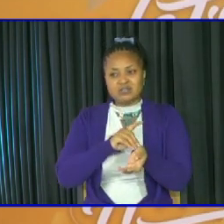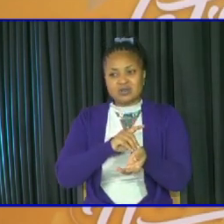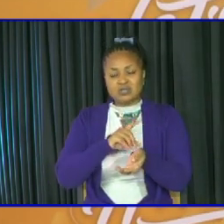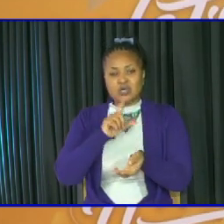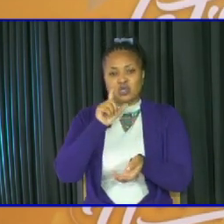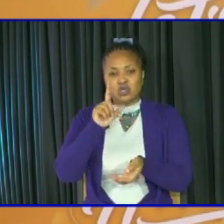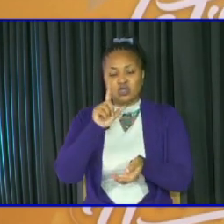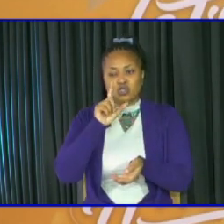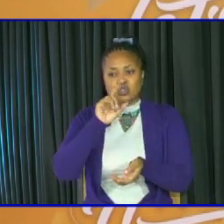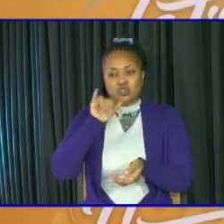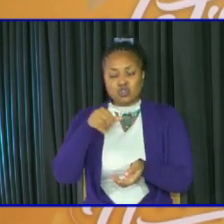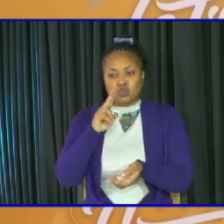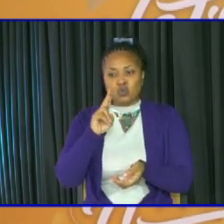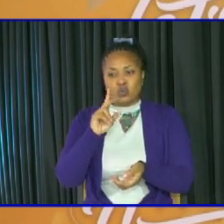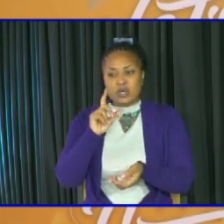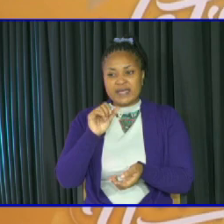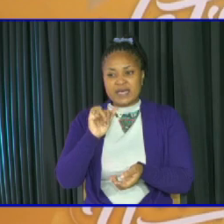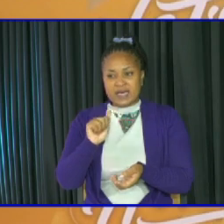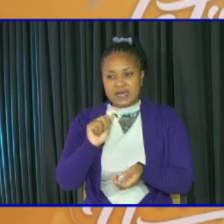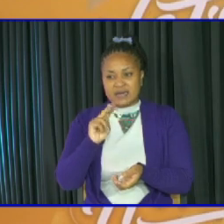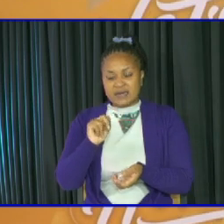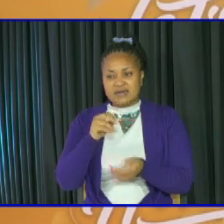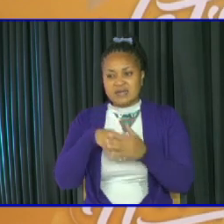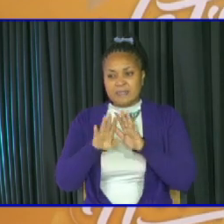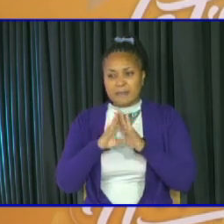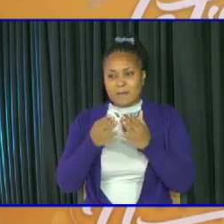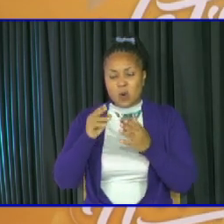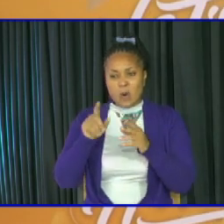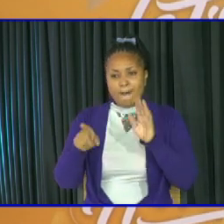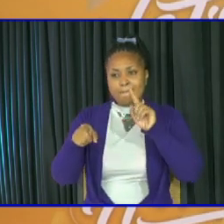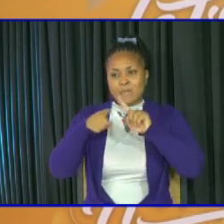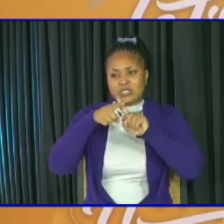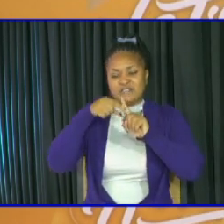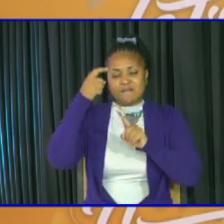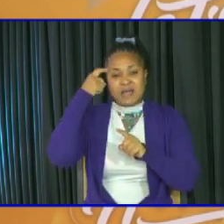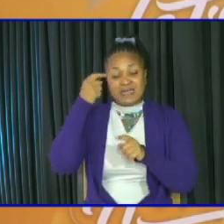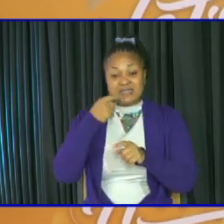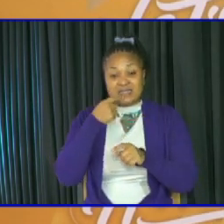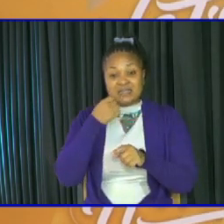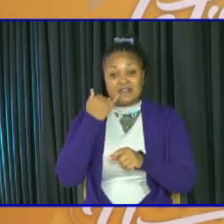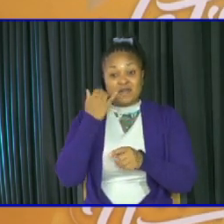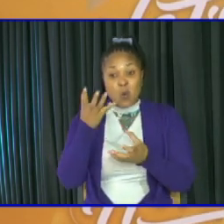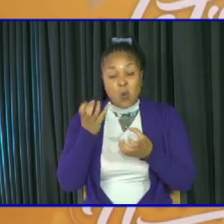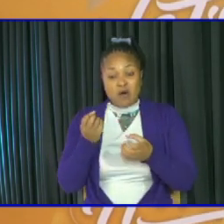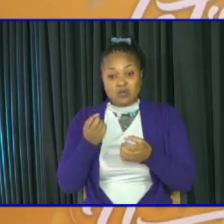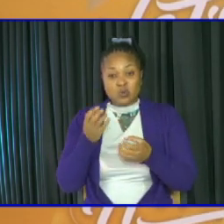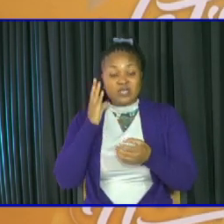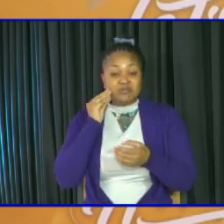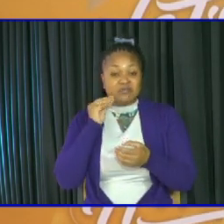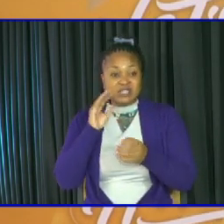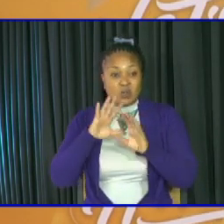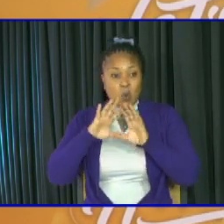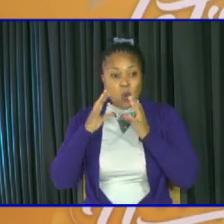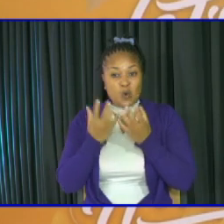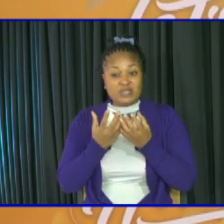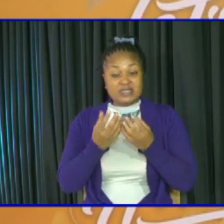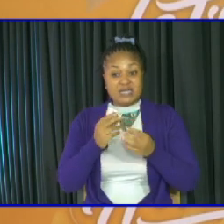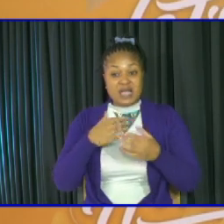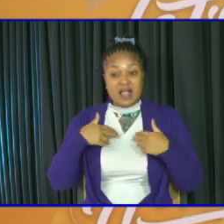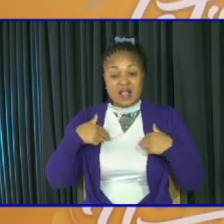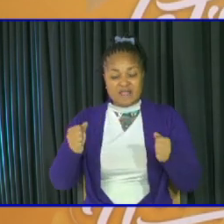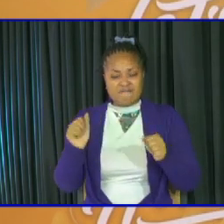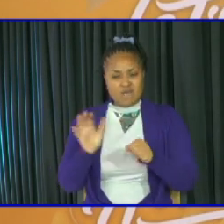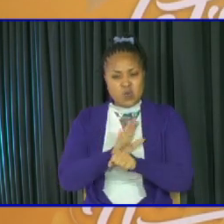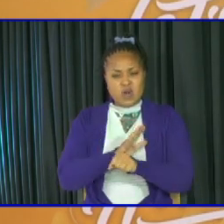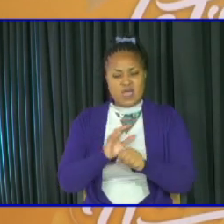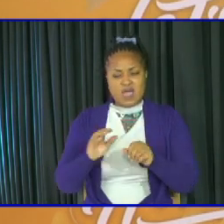book Positive Mind, says that in order to experience holistic health, in order to experience total health,